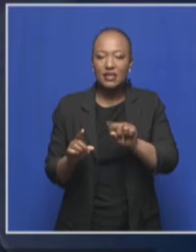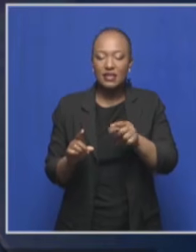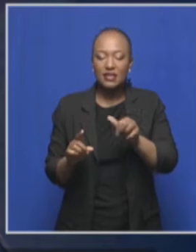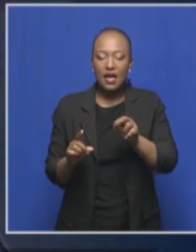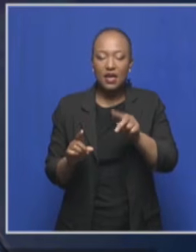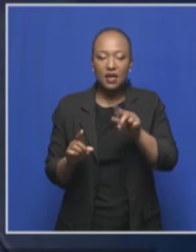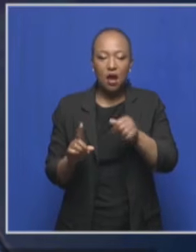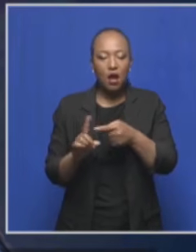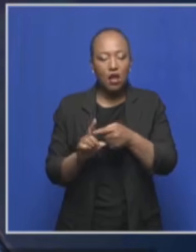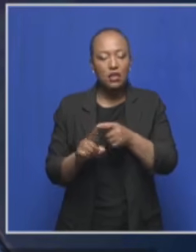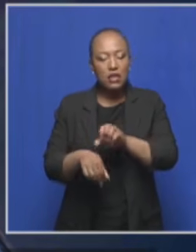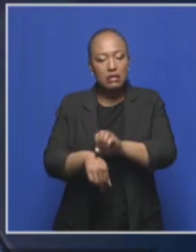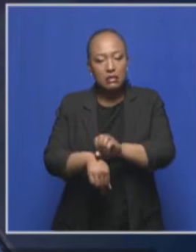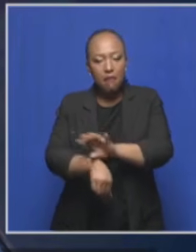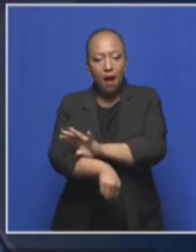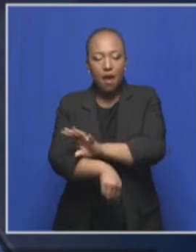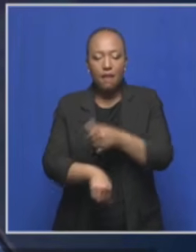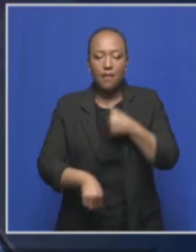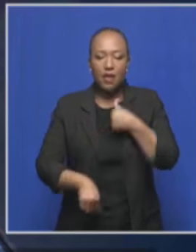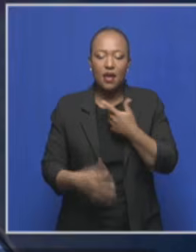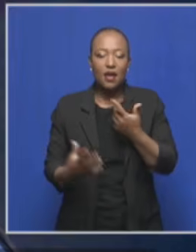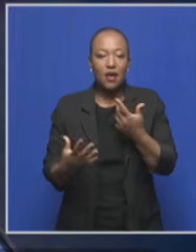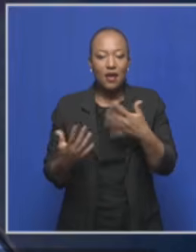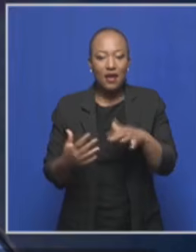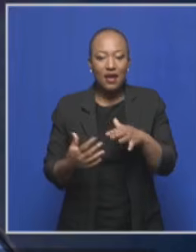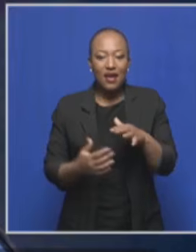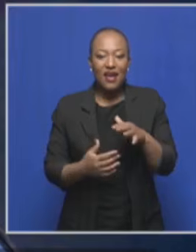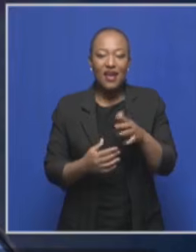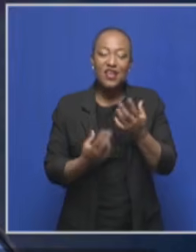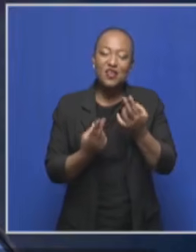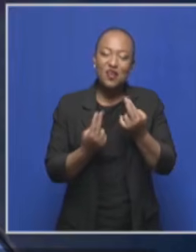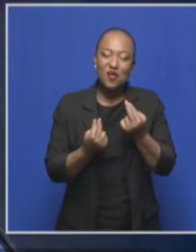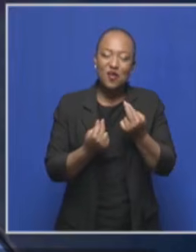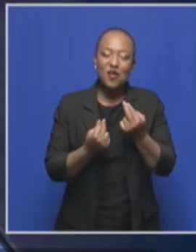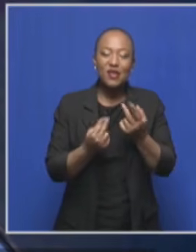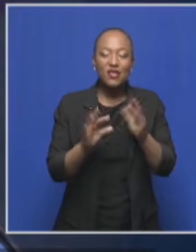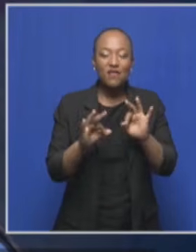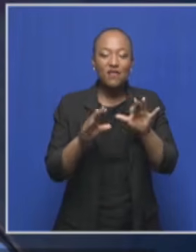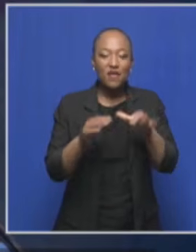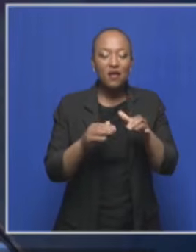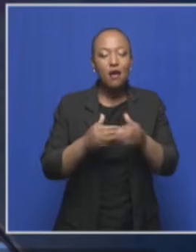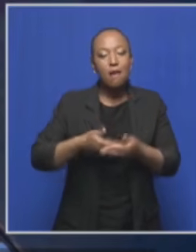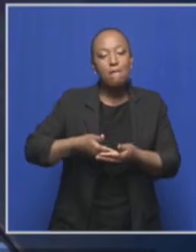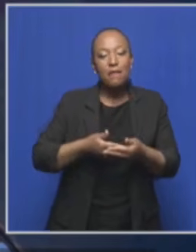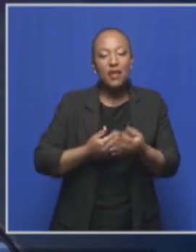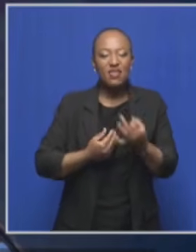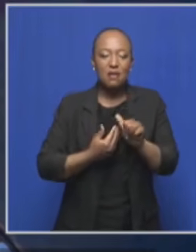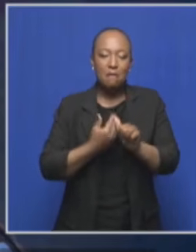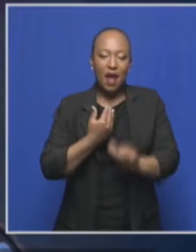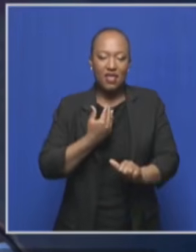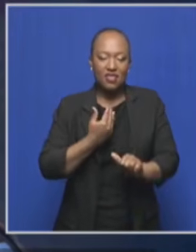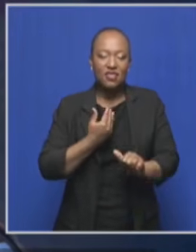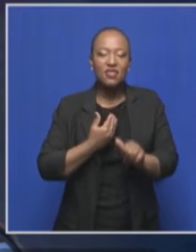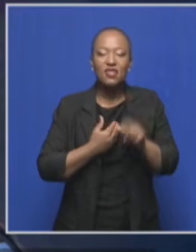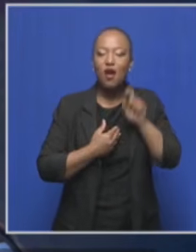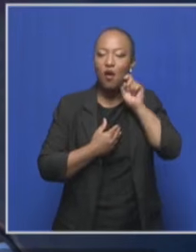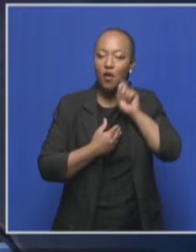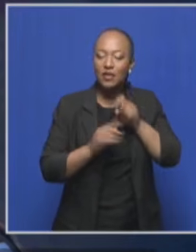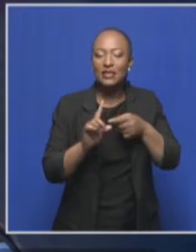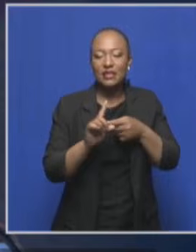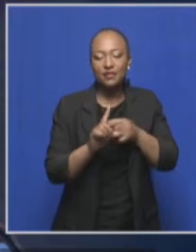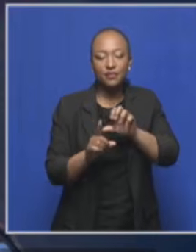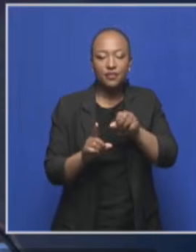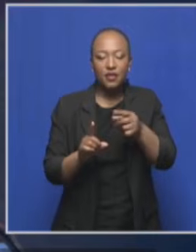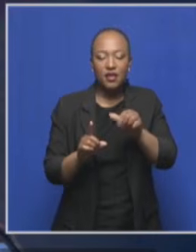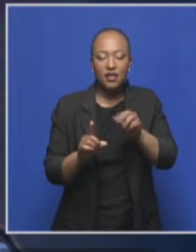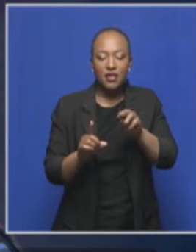a new addition to our family. Exactly. His name is Shamela. Thank you. Oh. He's 3 months old, and somehow that just made me feel like I actually